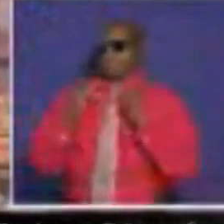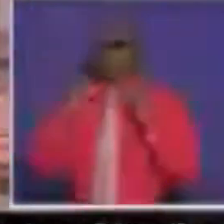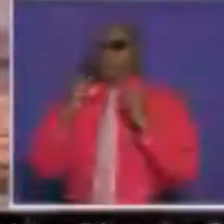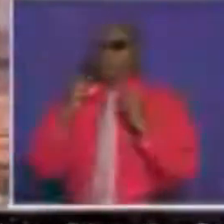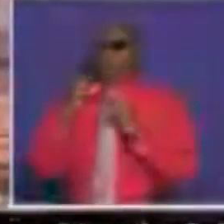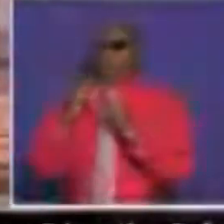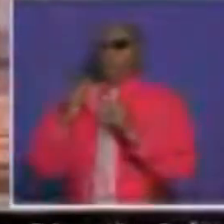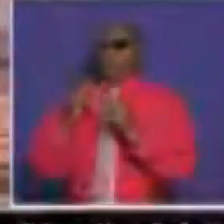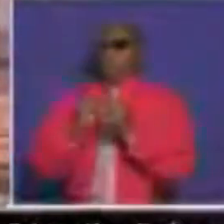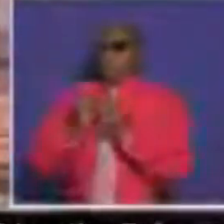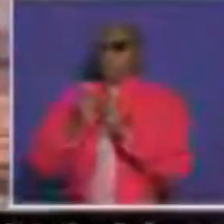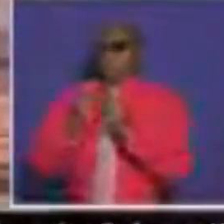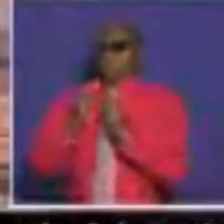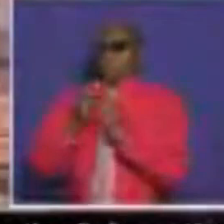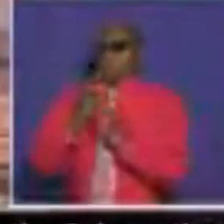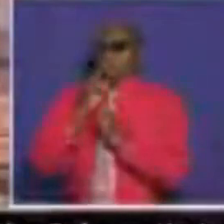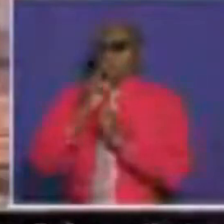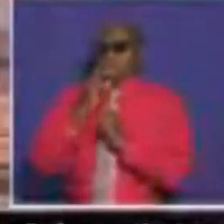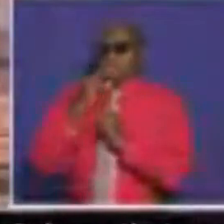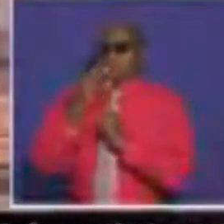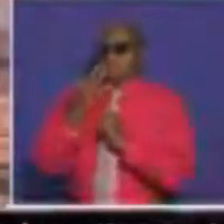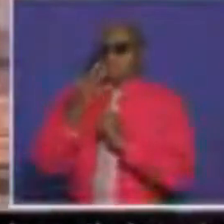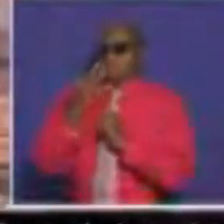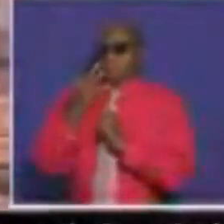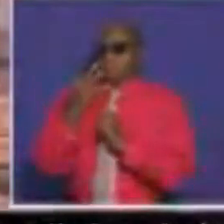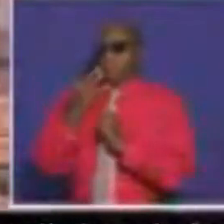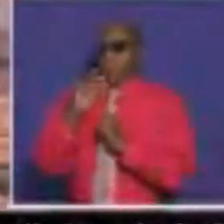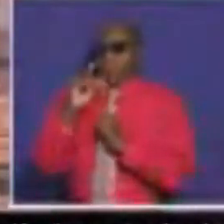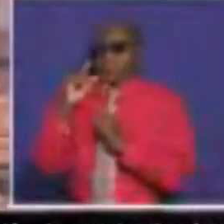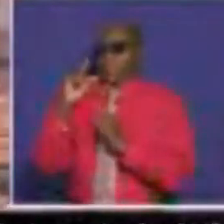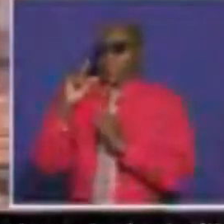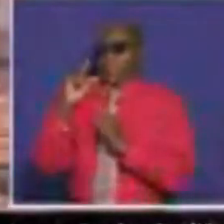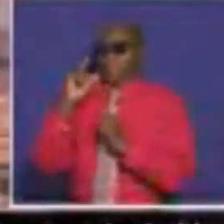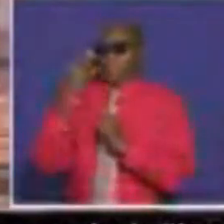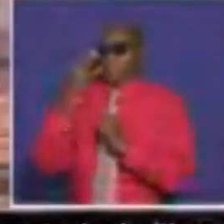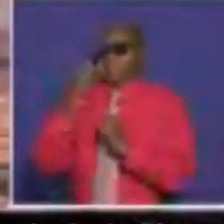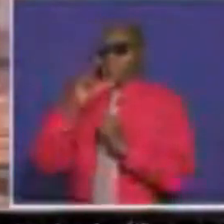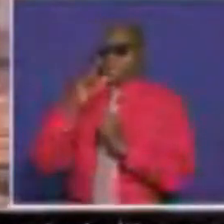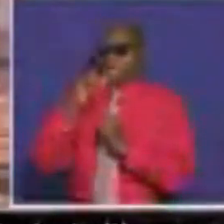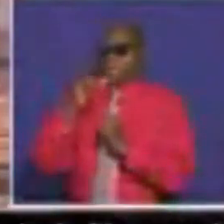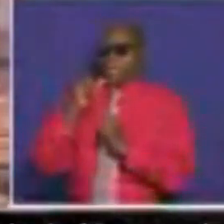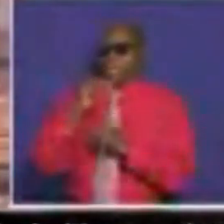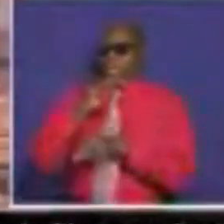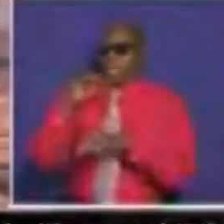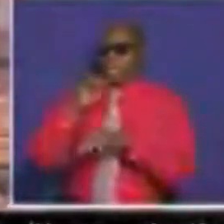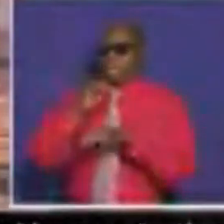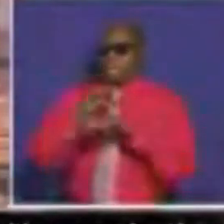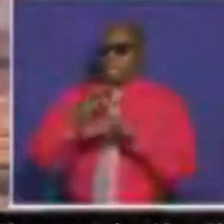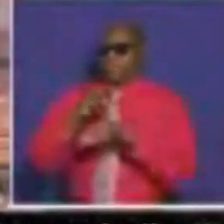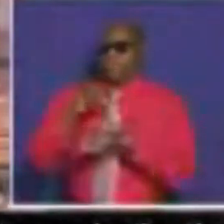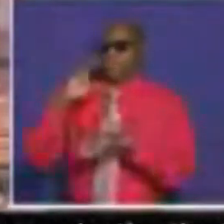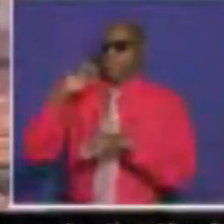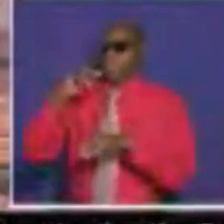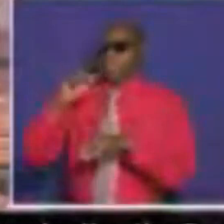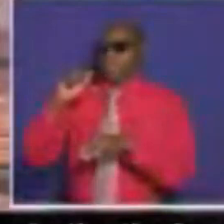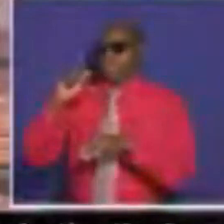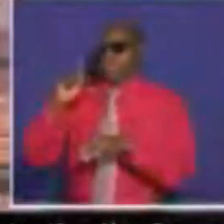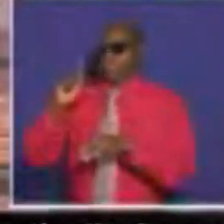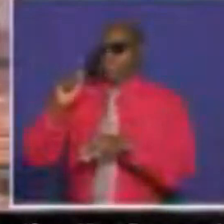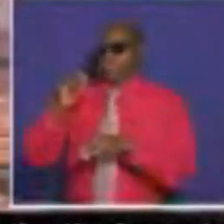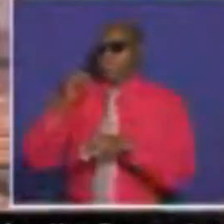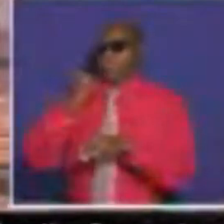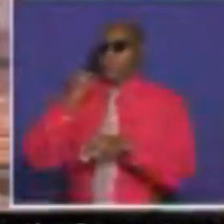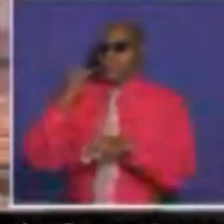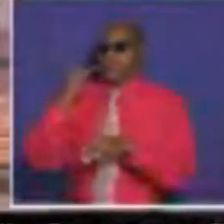much-anticipated 2023 prinsloo Sevens, which is the third leg of the 2023 National Sevens Circuit. Scheduled to take place at the